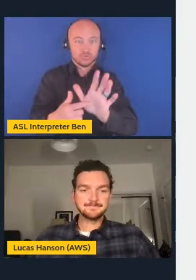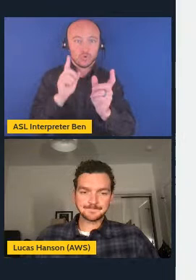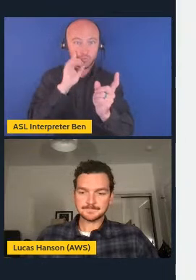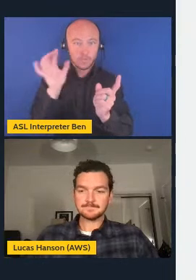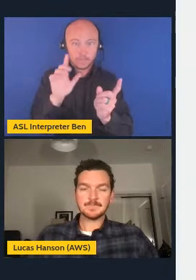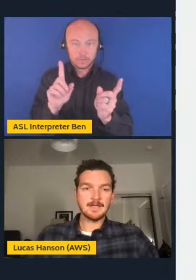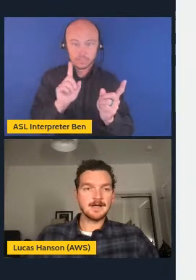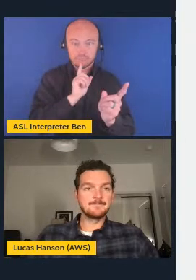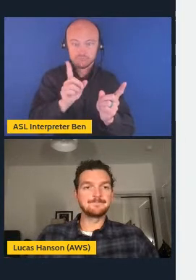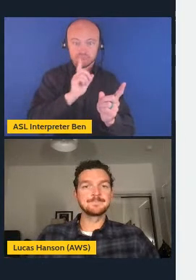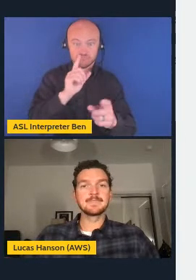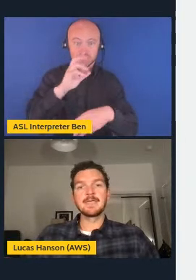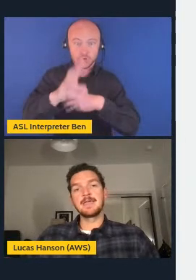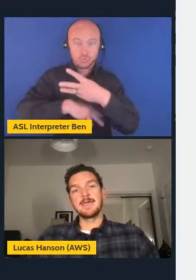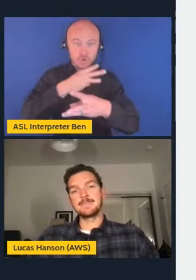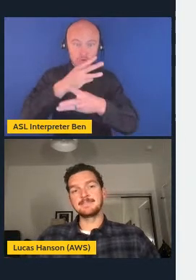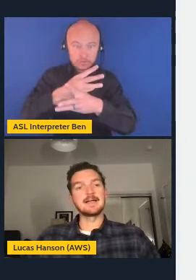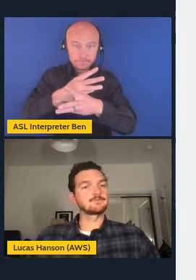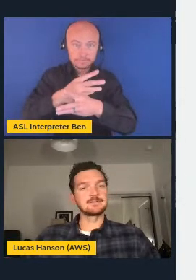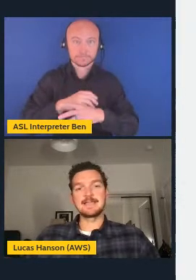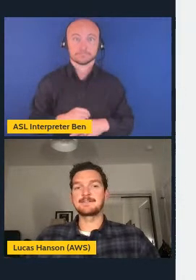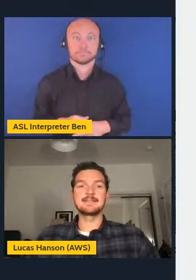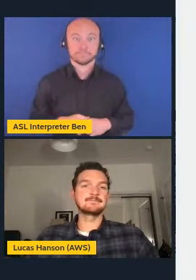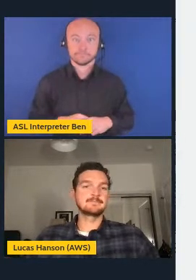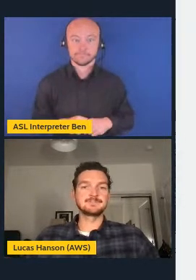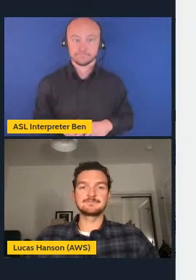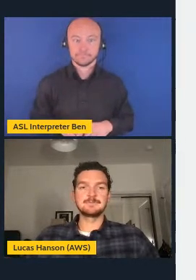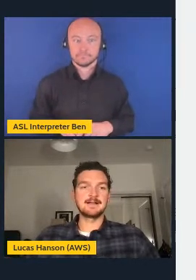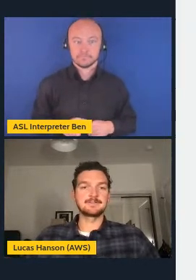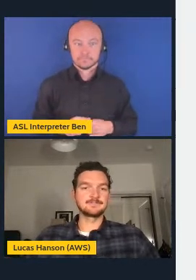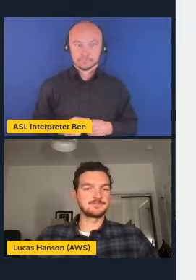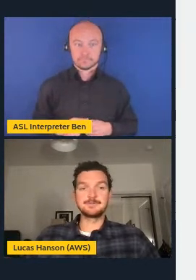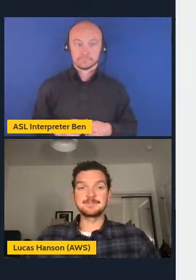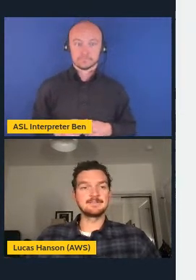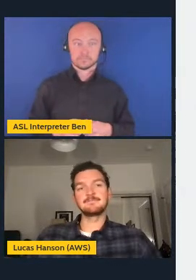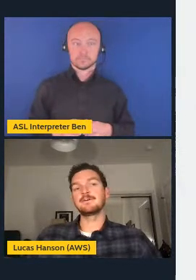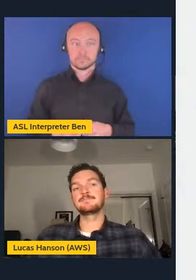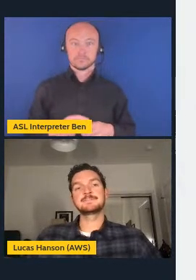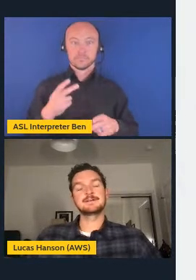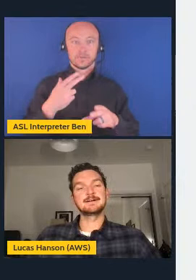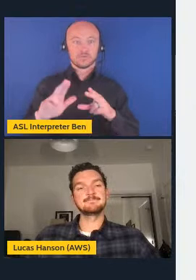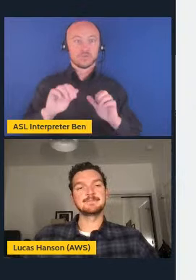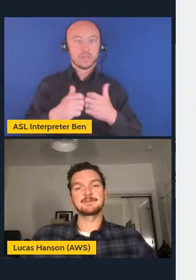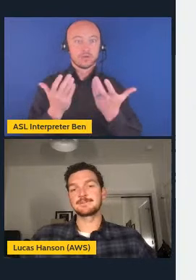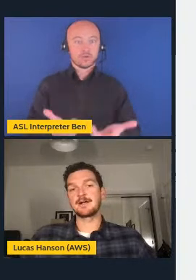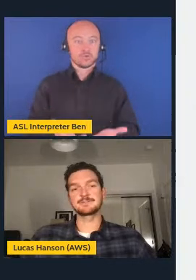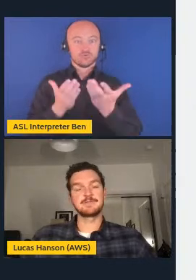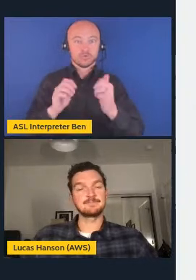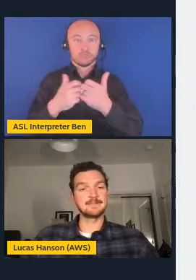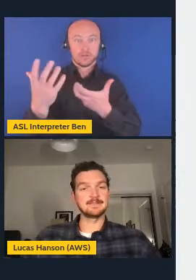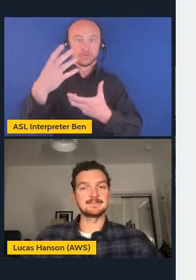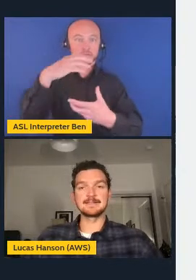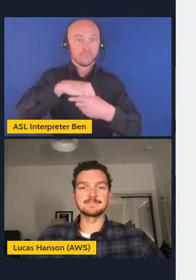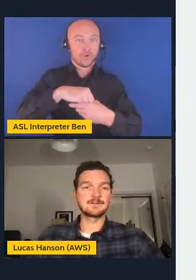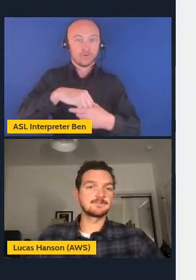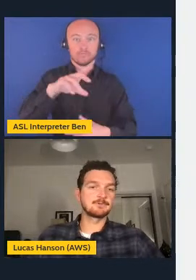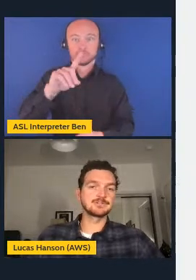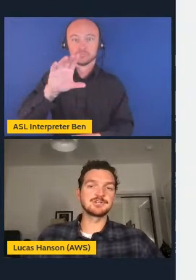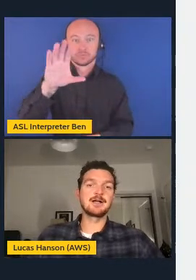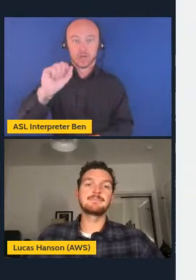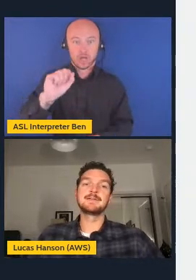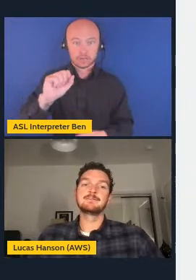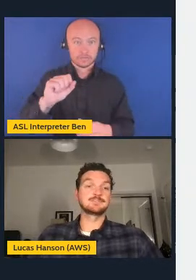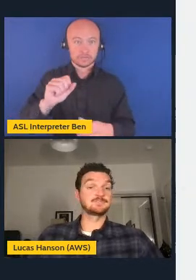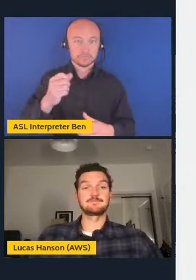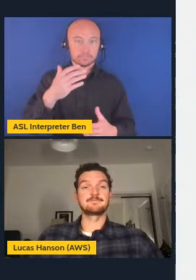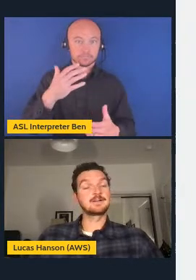world. And then, quickly how to contribute and get involved. In our docs, we have a getting started